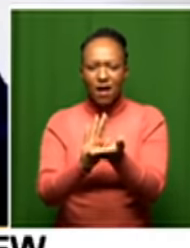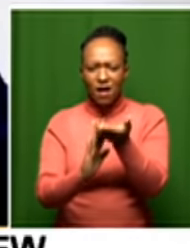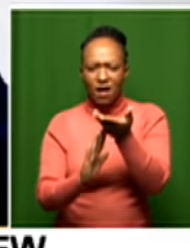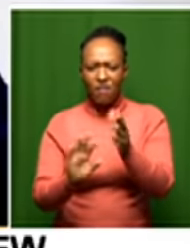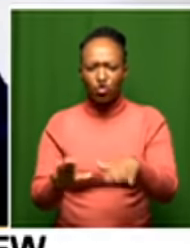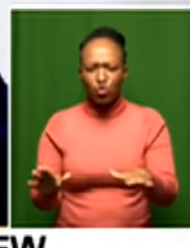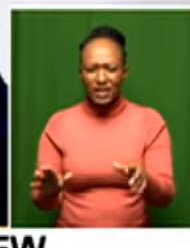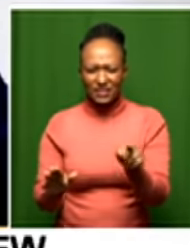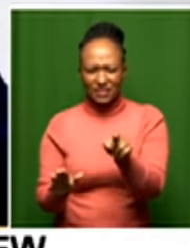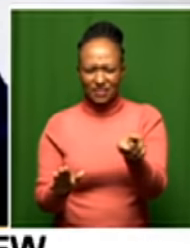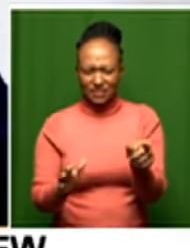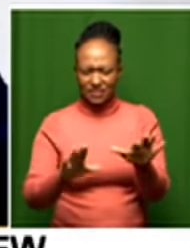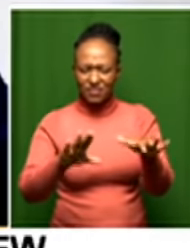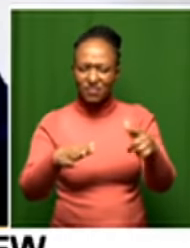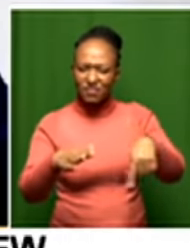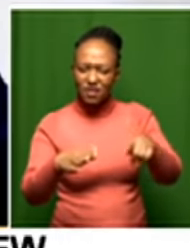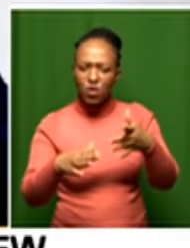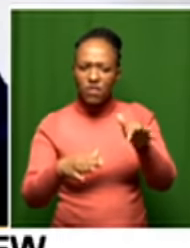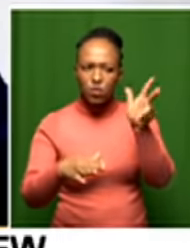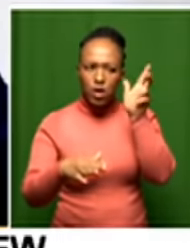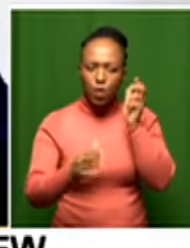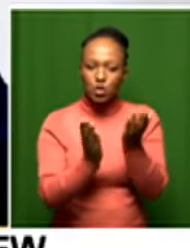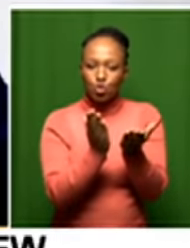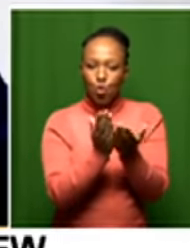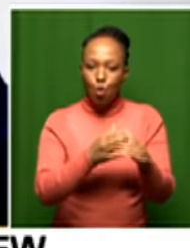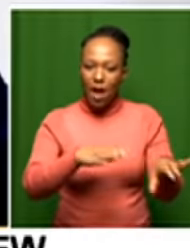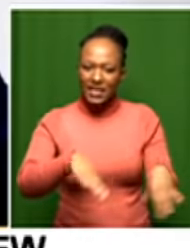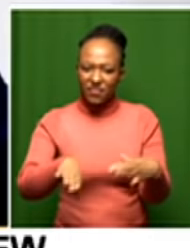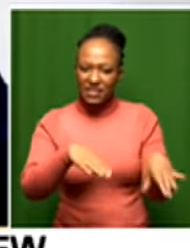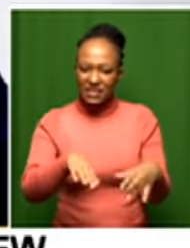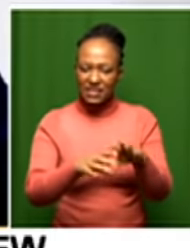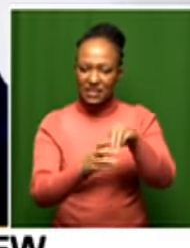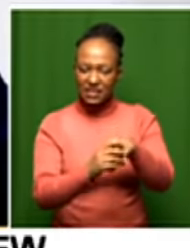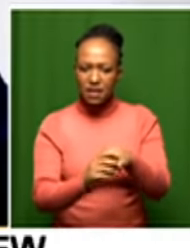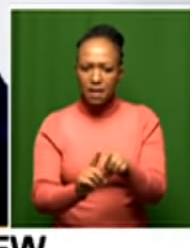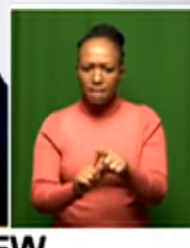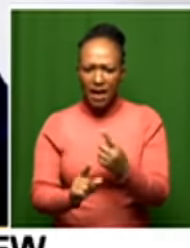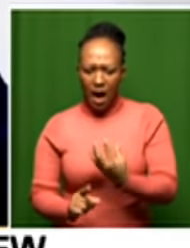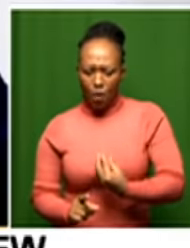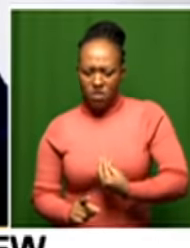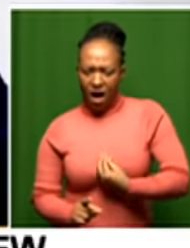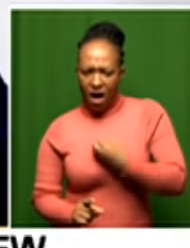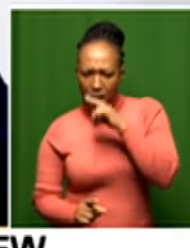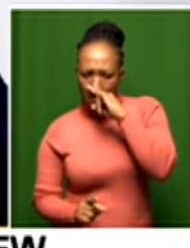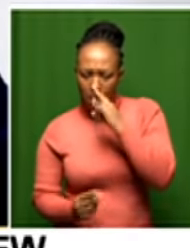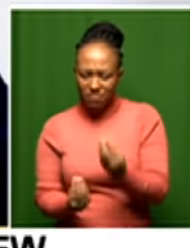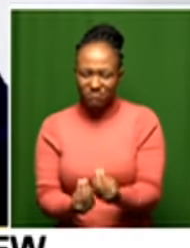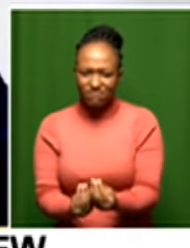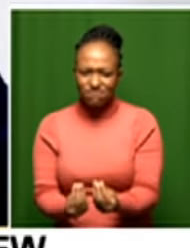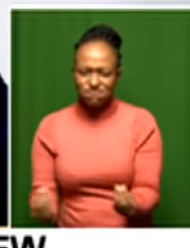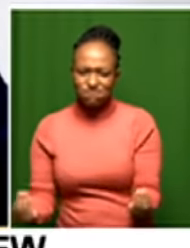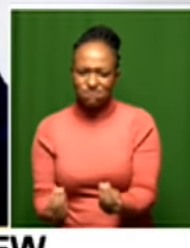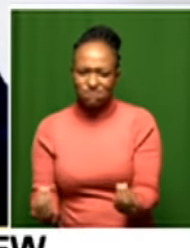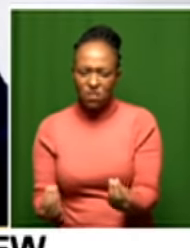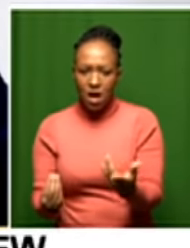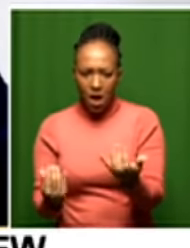children. Obviously, we've heard this through school activities, but it seems like the very young children are more susceptible to getting